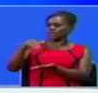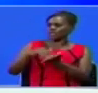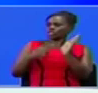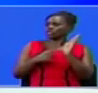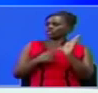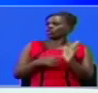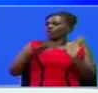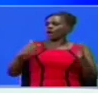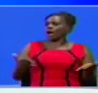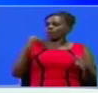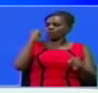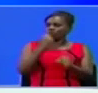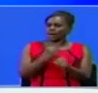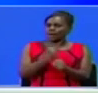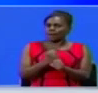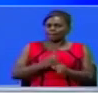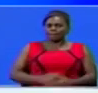shows us how it works.